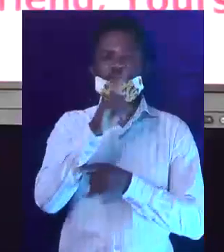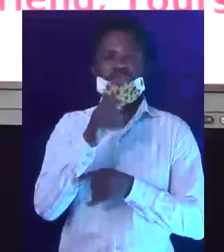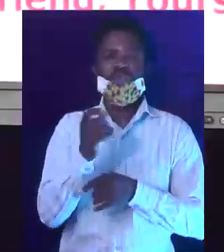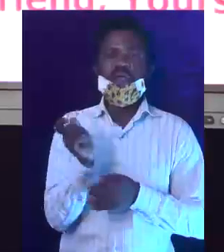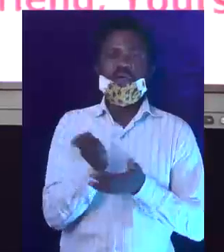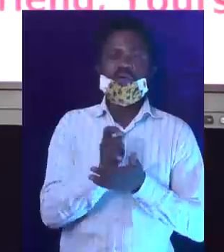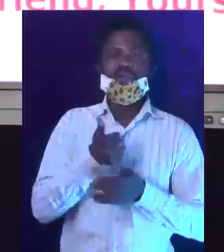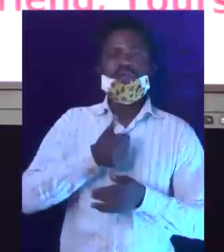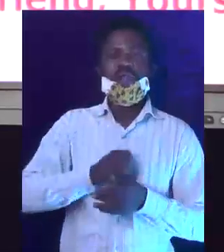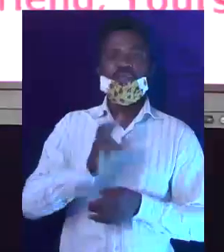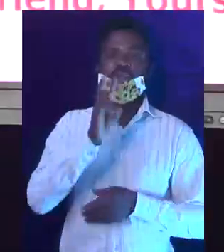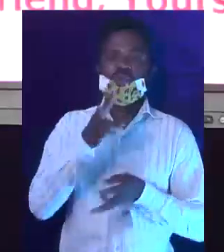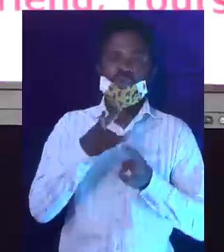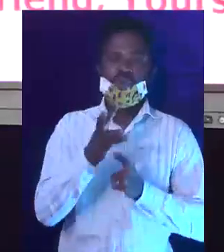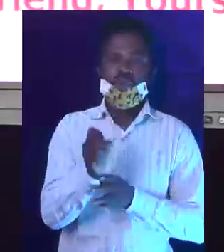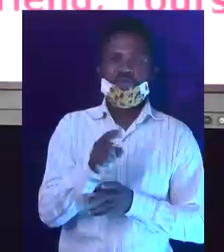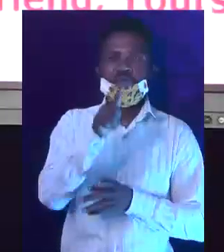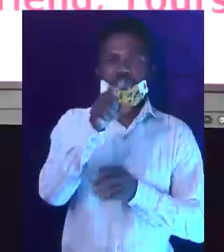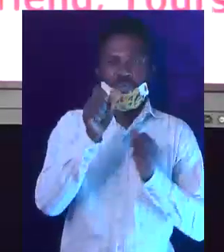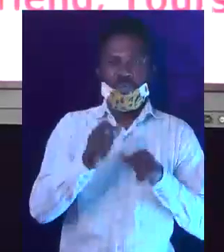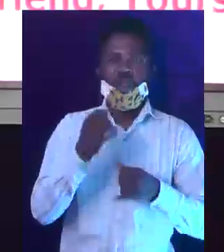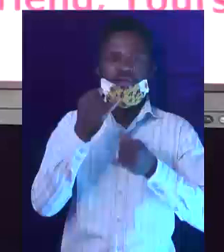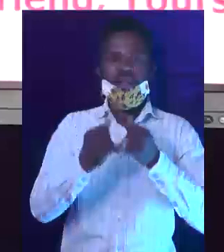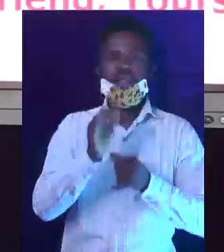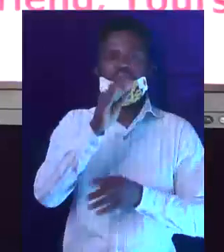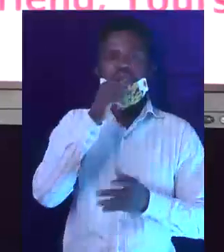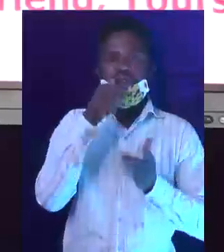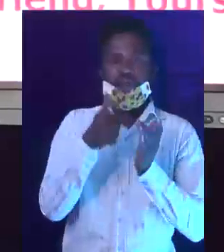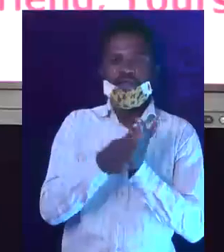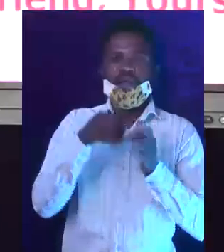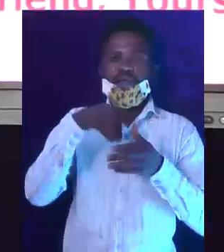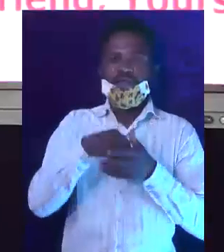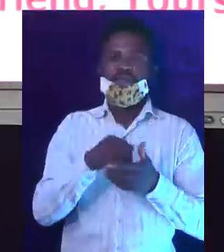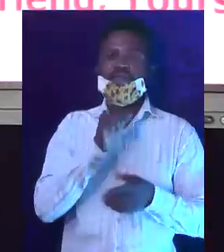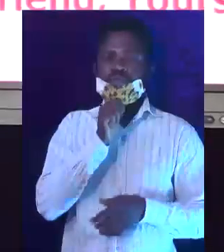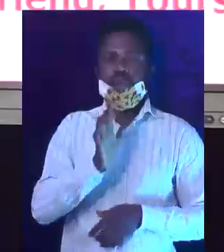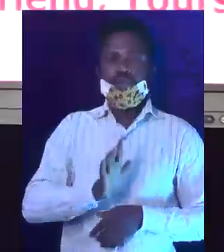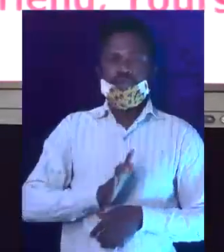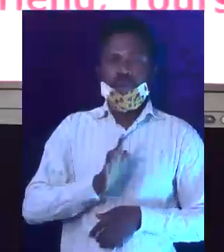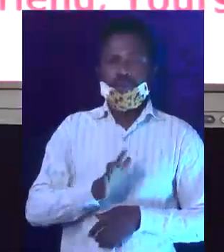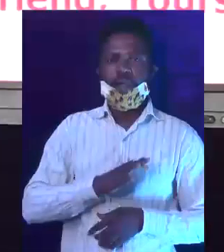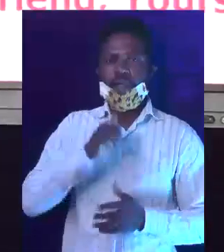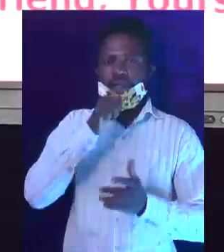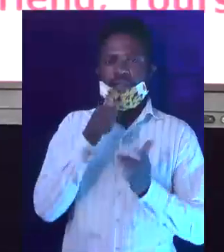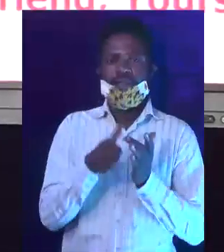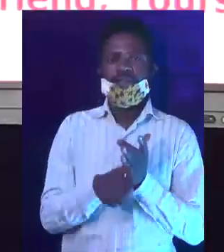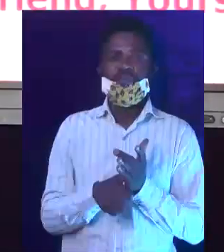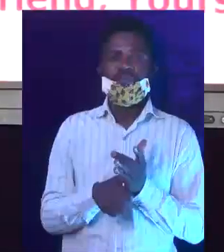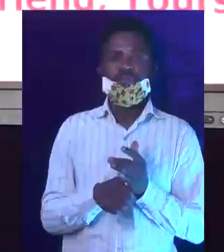last question, write any two ways you can end your letter in informal letter.